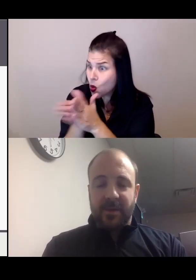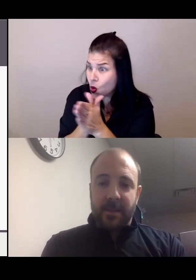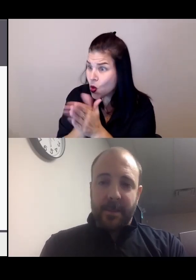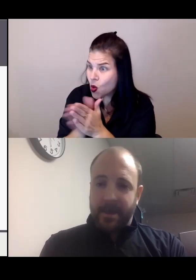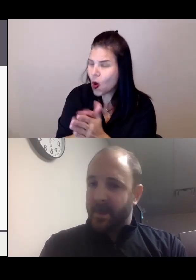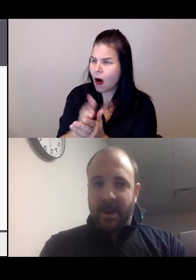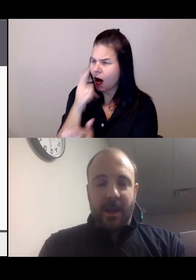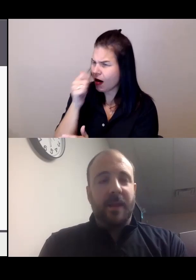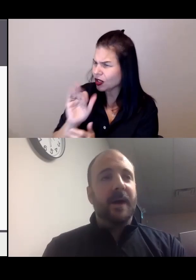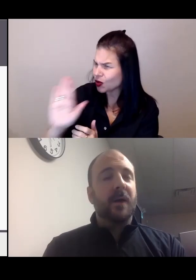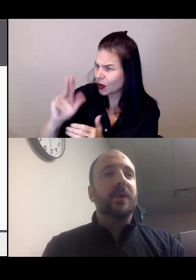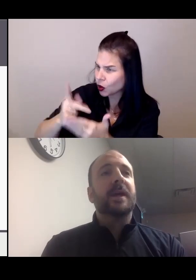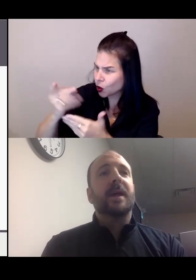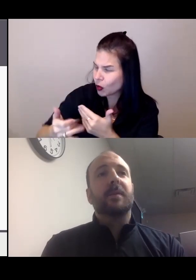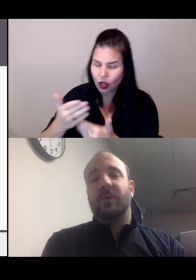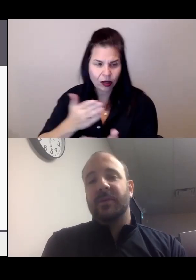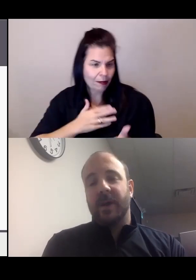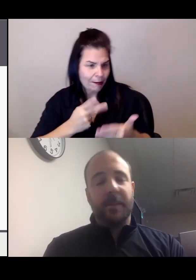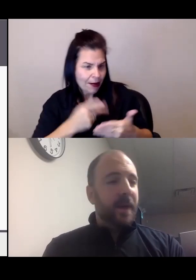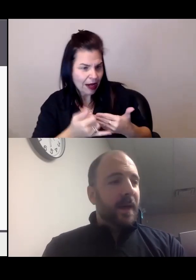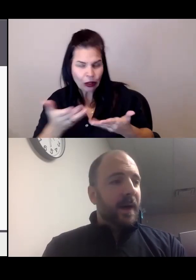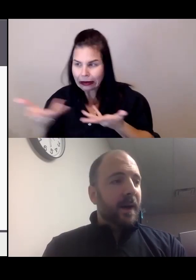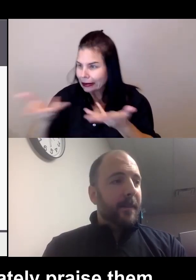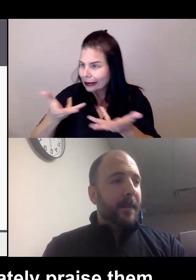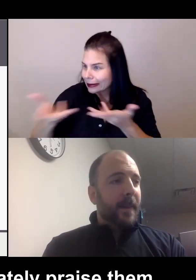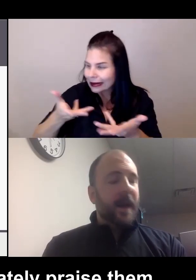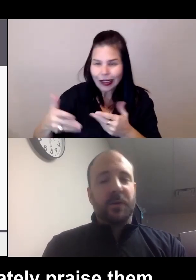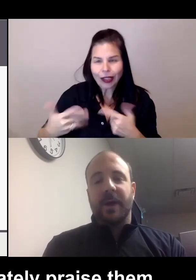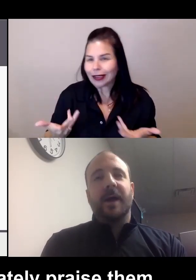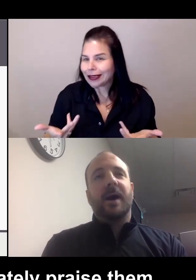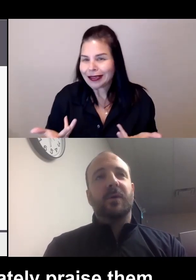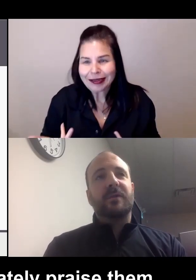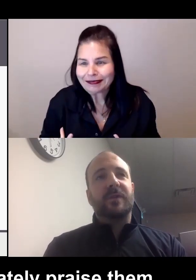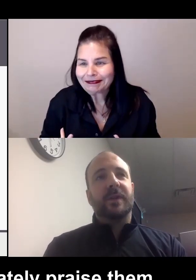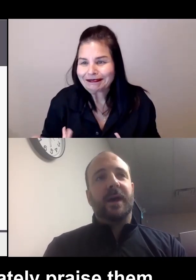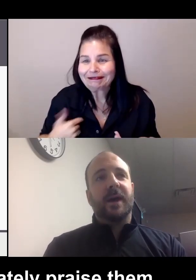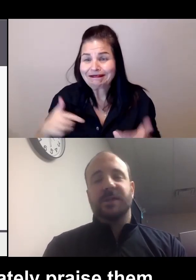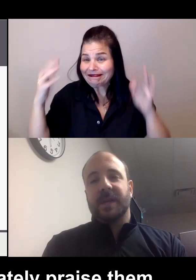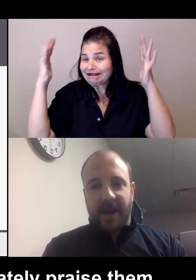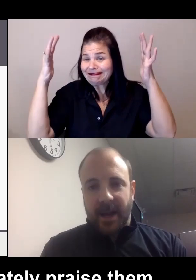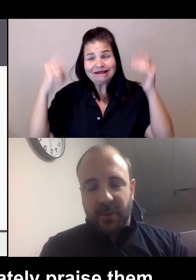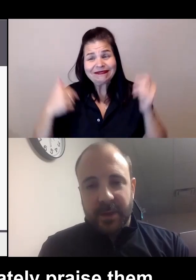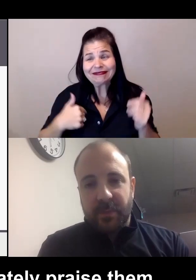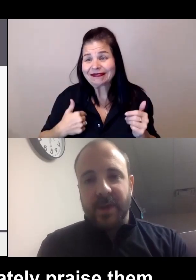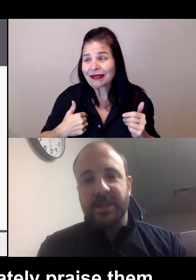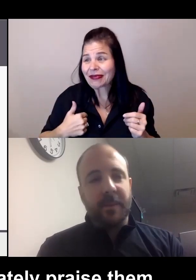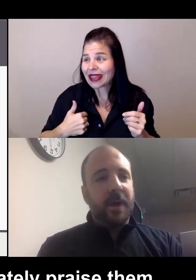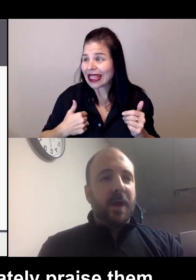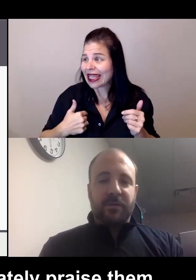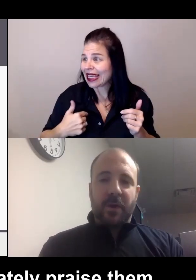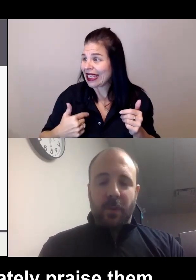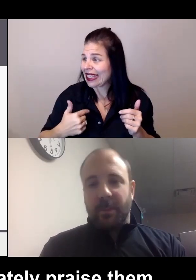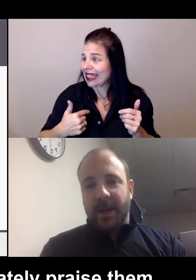again, that is I really cannot praise them. I really feel that I just cannot adequately praise